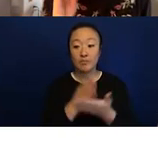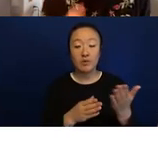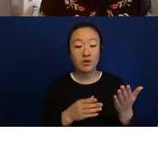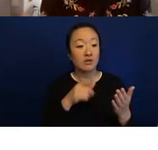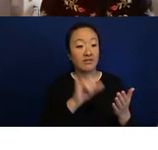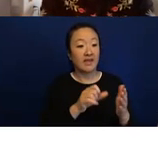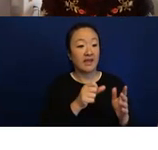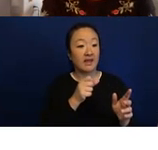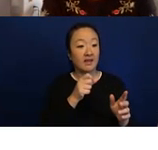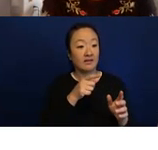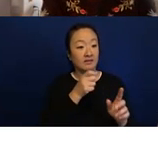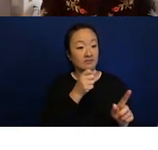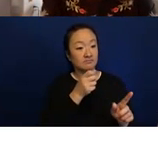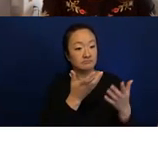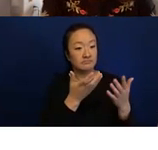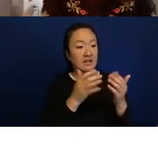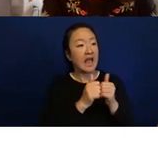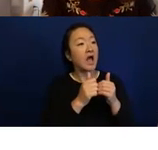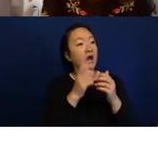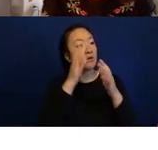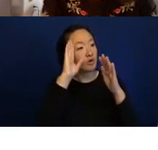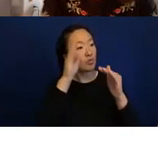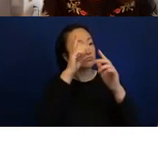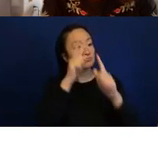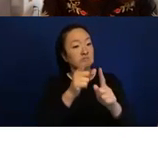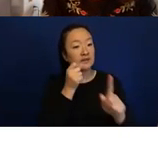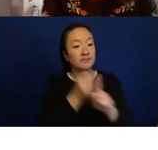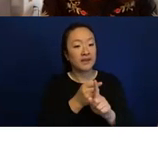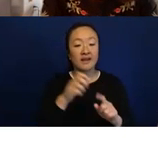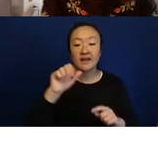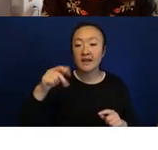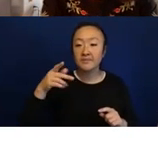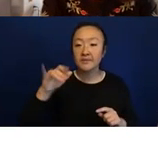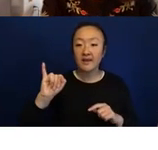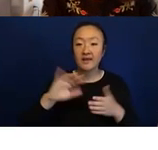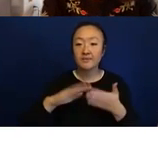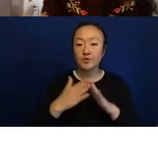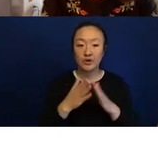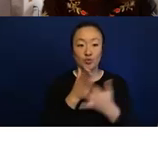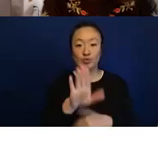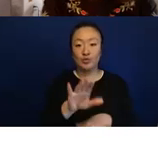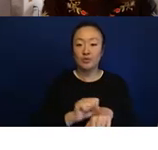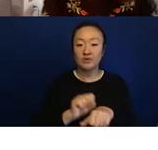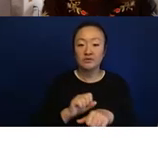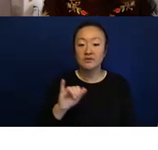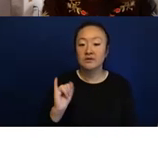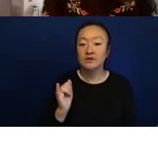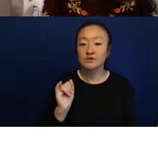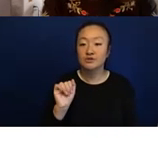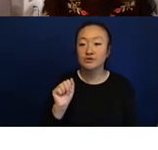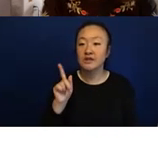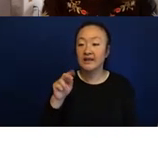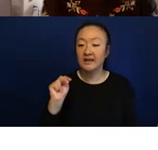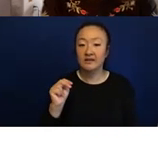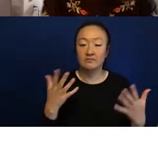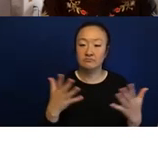you plan or hope to impact the AAPI community through your work. Jadin was a big believer in giving